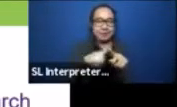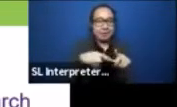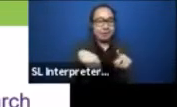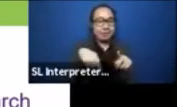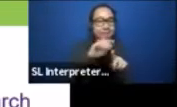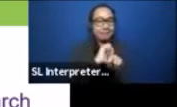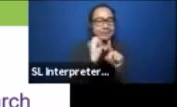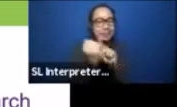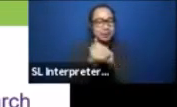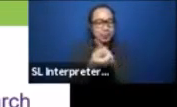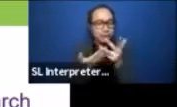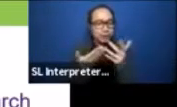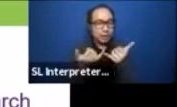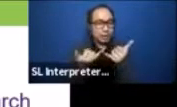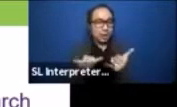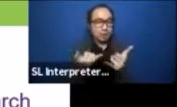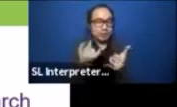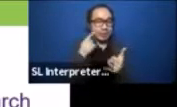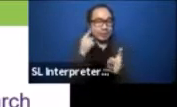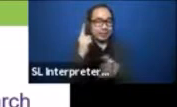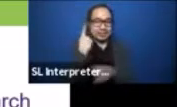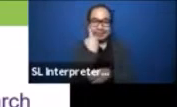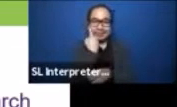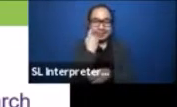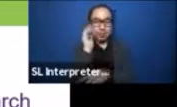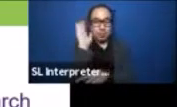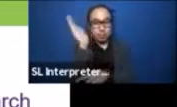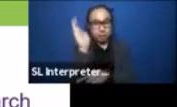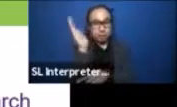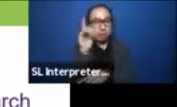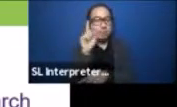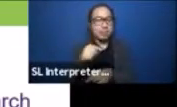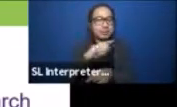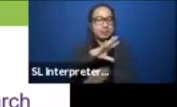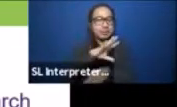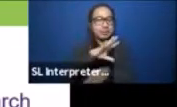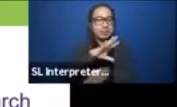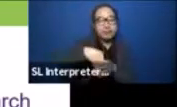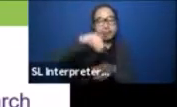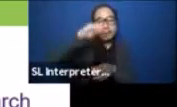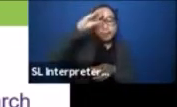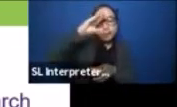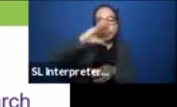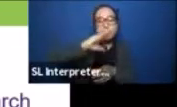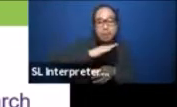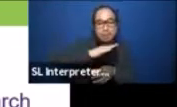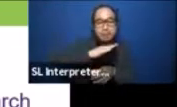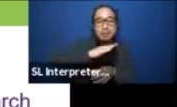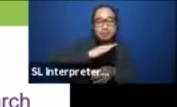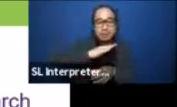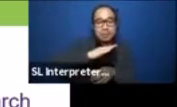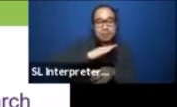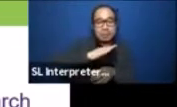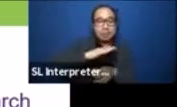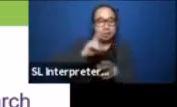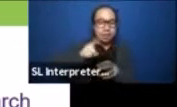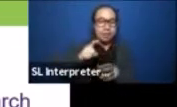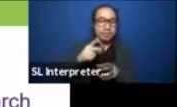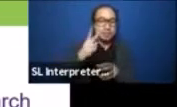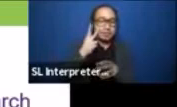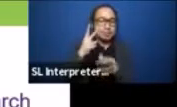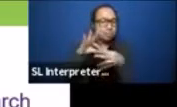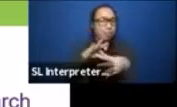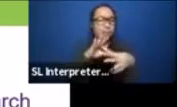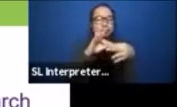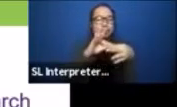And one of the presenters also said that we should involve men and men and to become more gender equitable. So